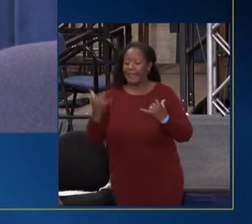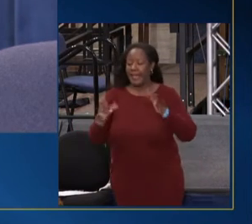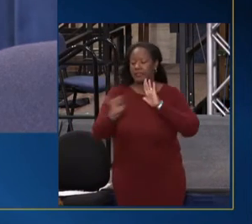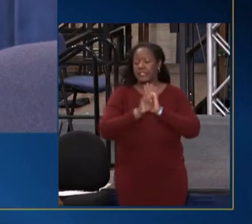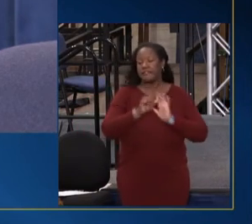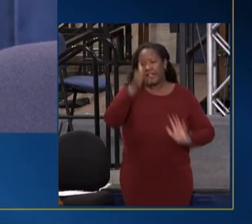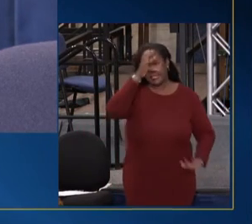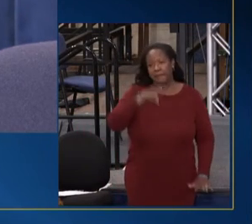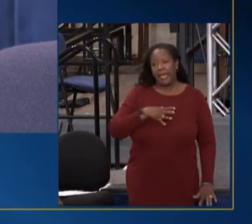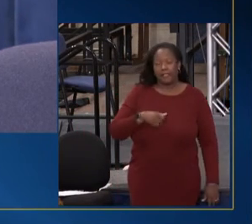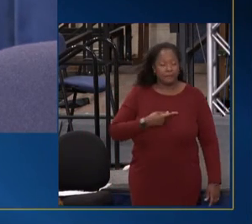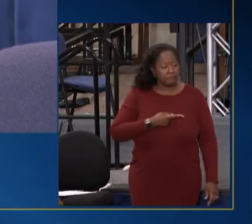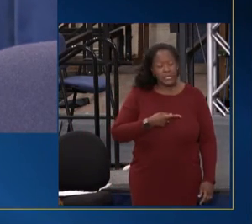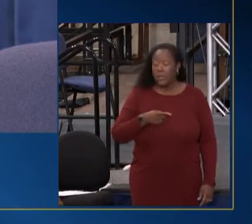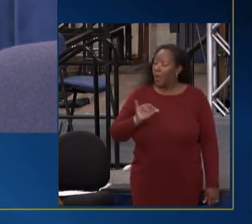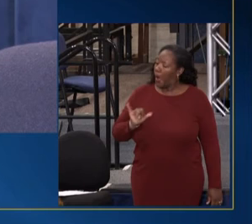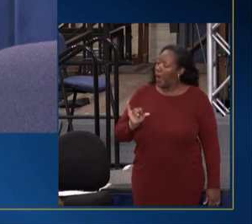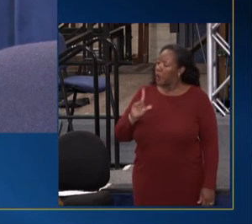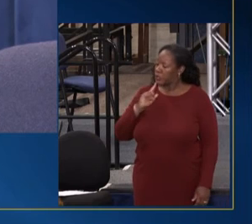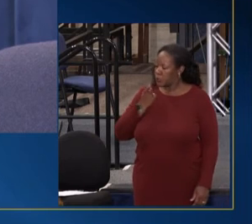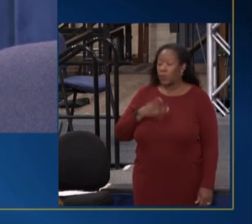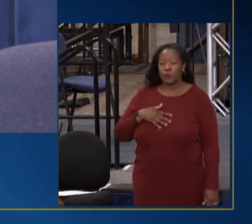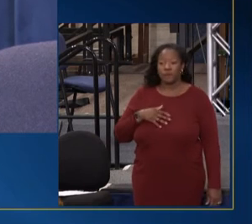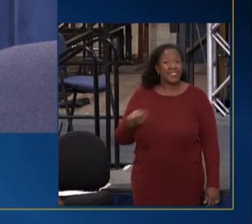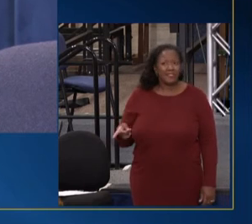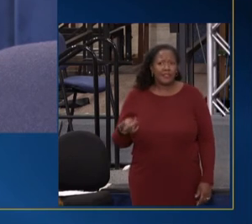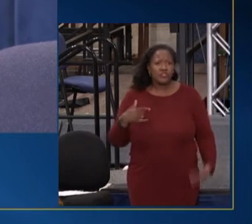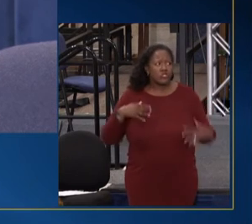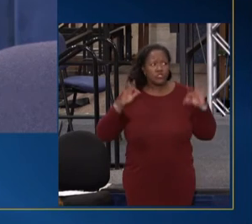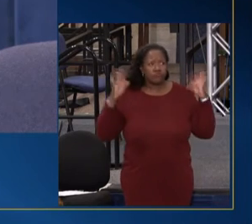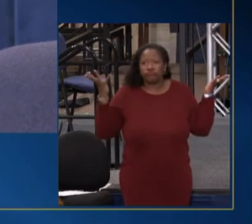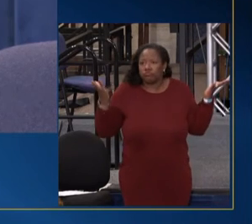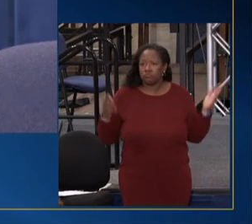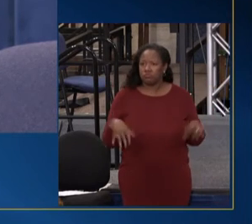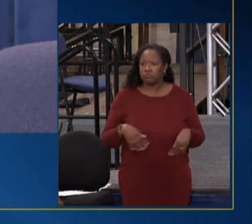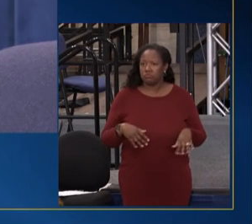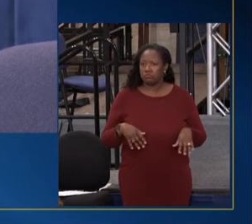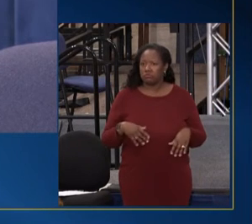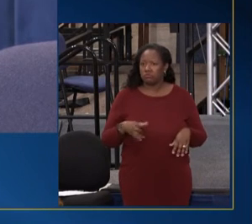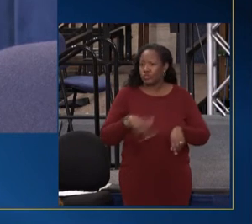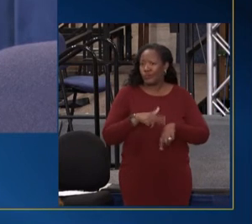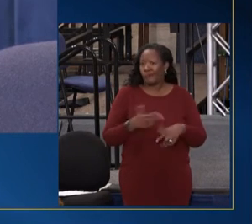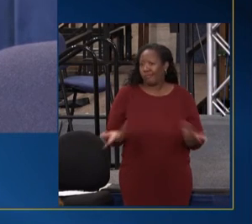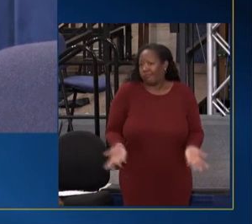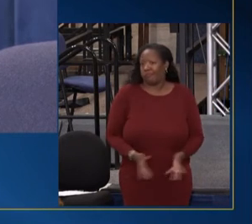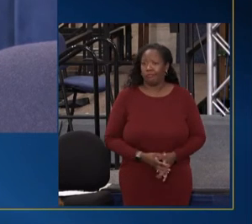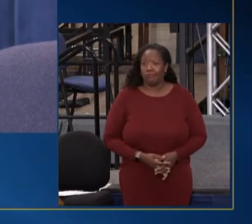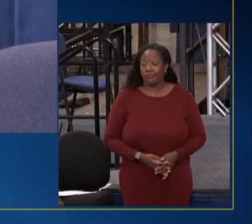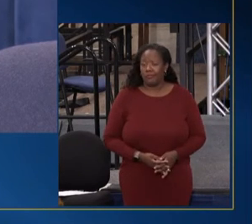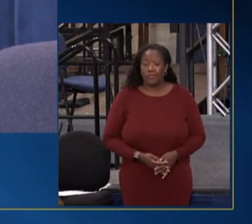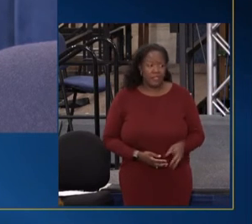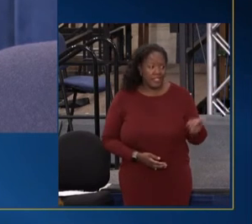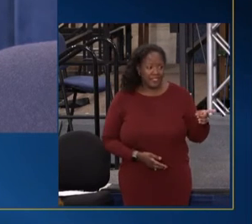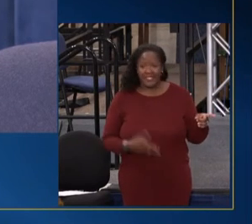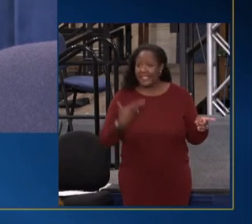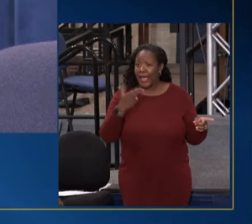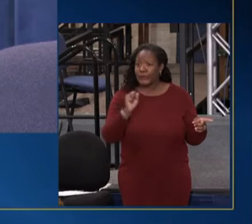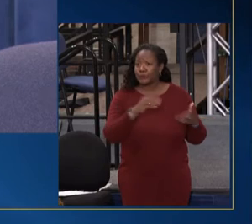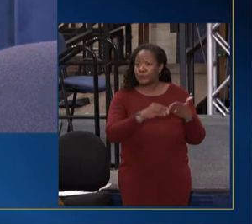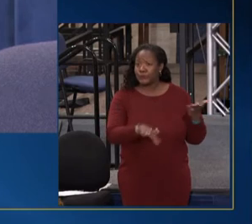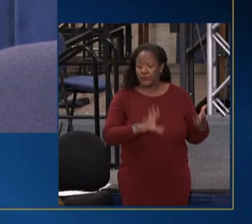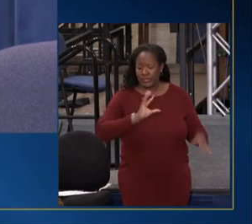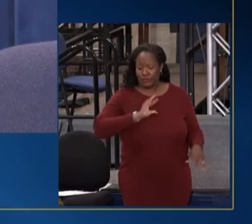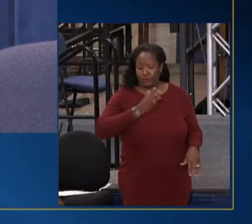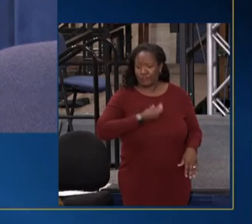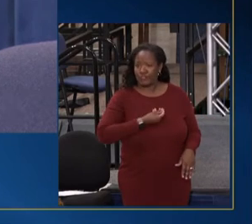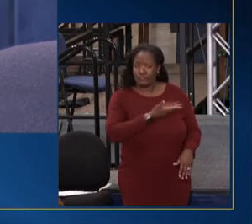cool. You know, and it's such a non-thing to her that this, you know, individual in her high school is transgender, or